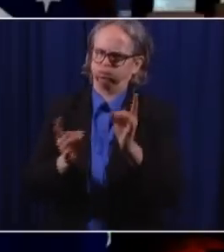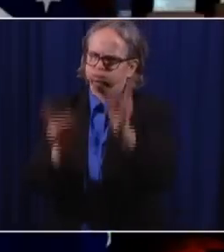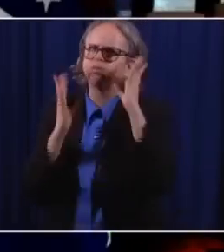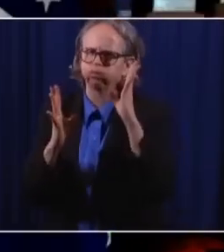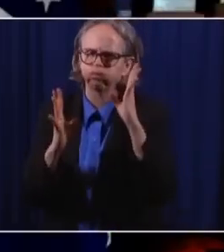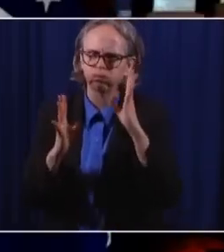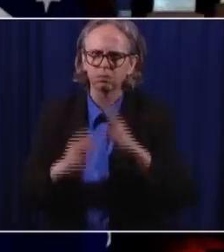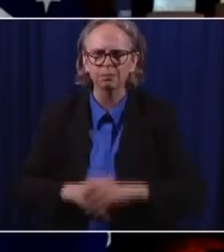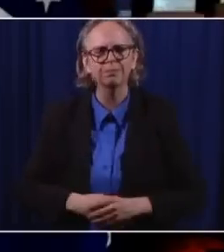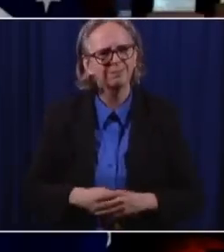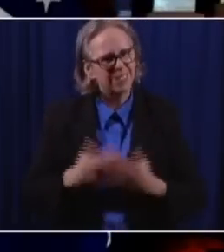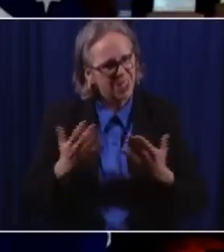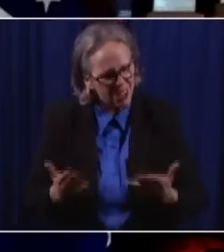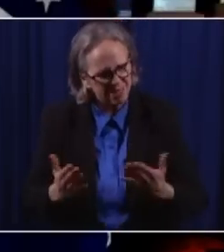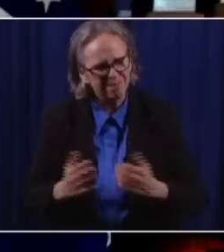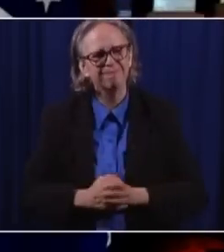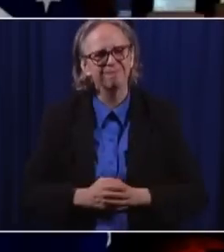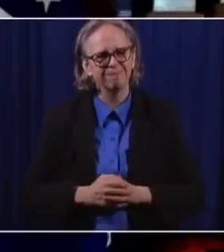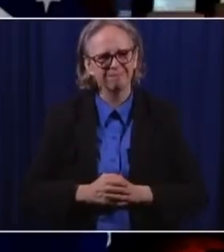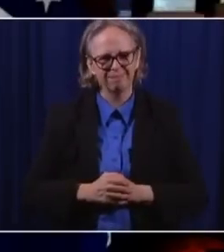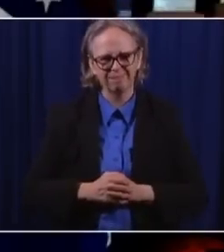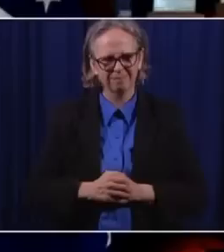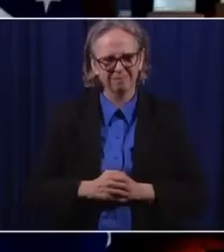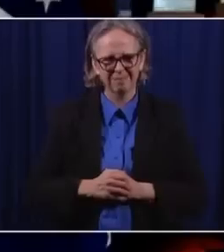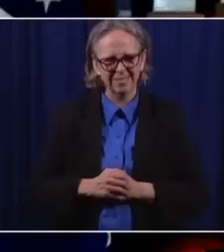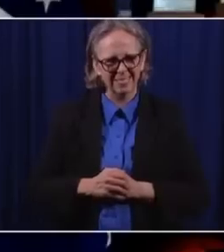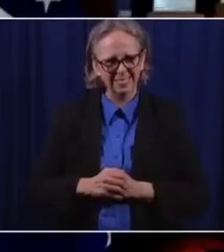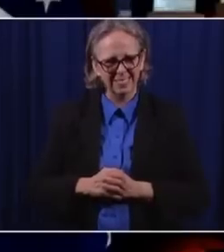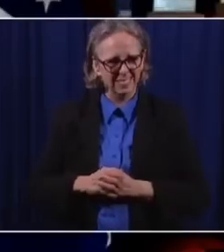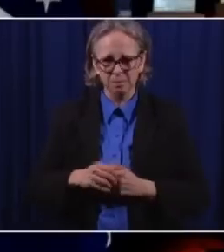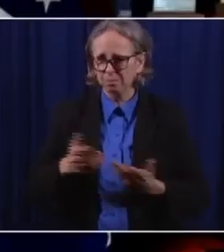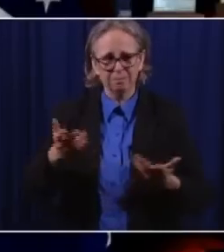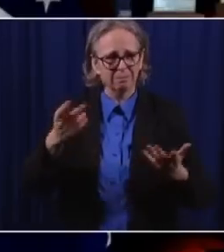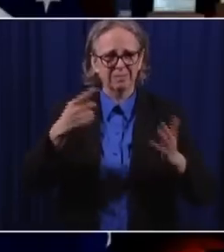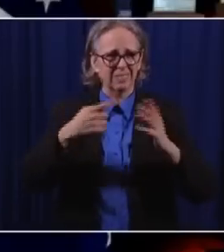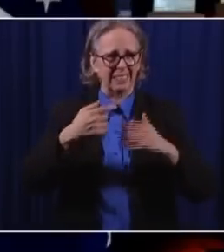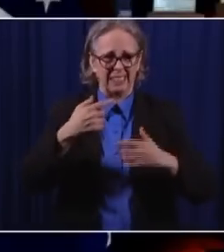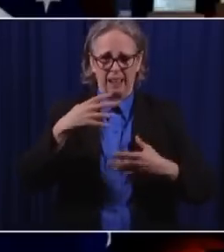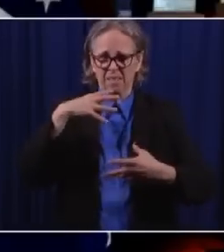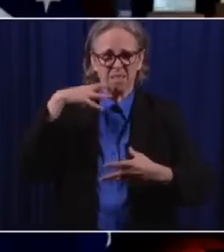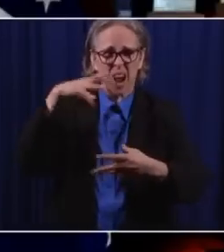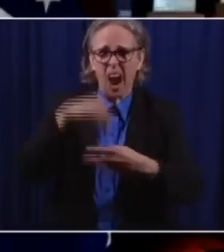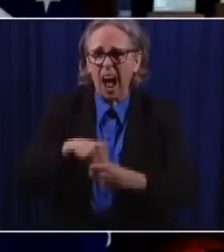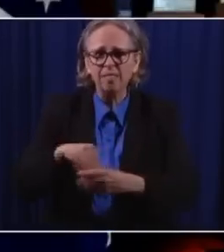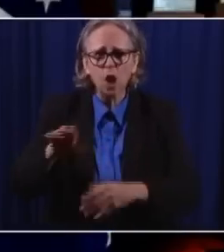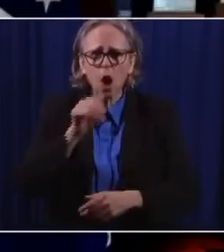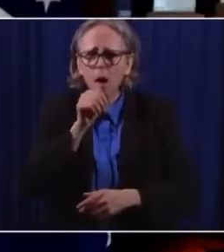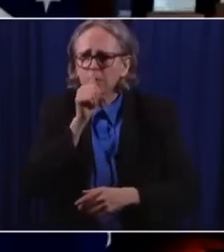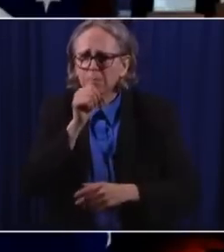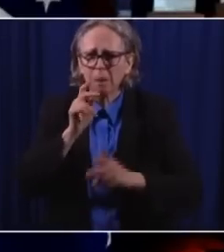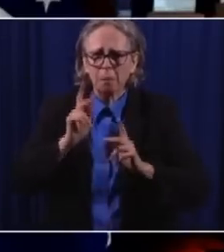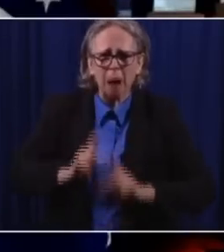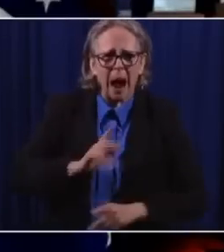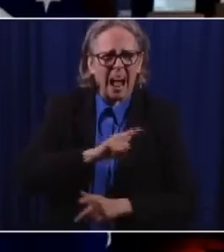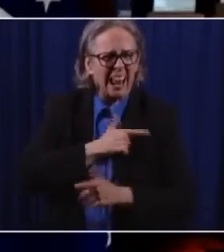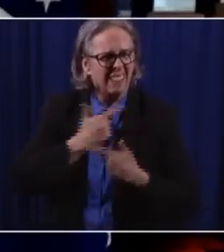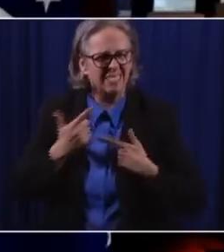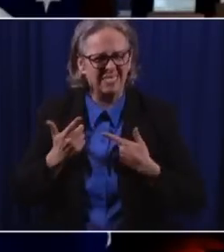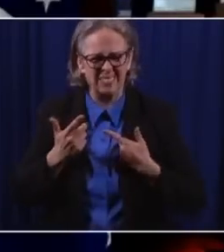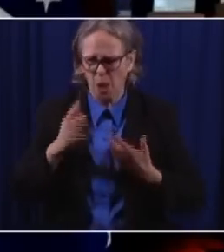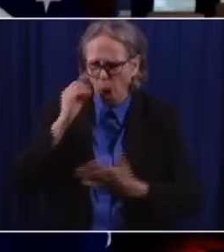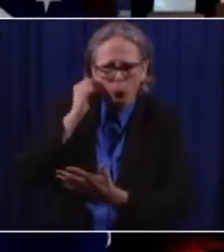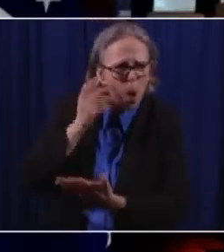way to touch people in their personal lives, at their homes, in their family or friend